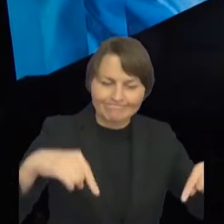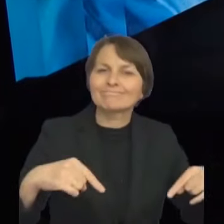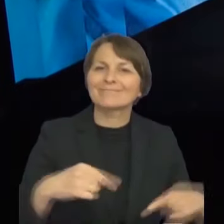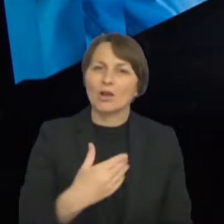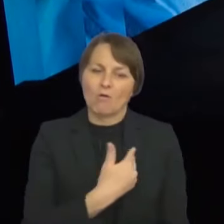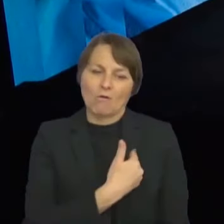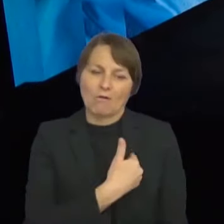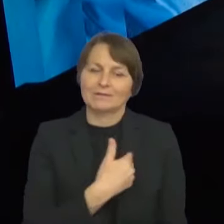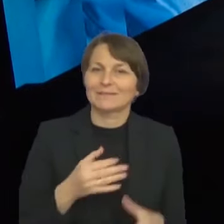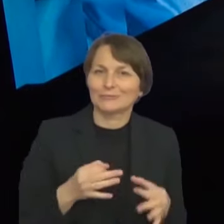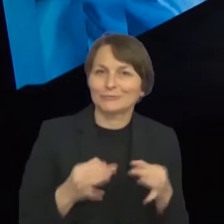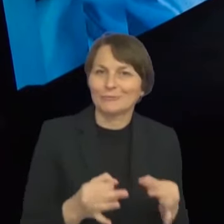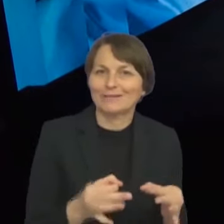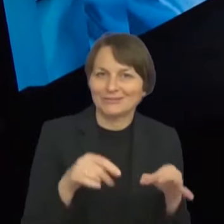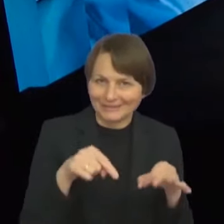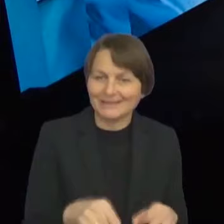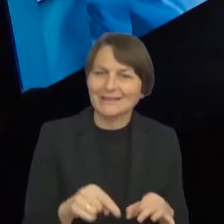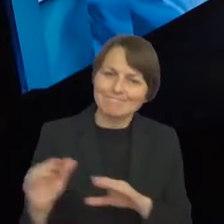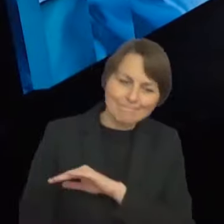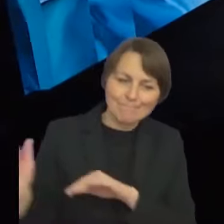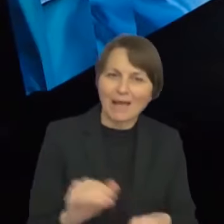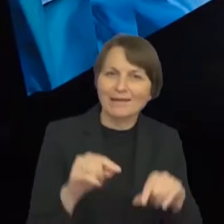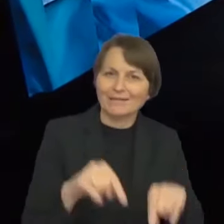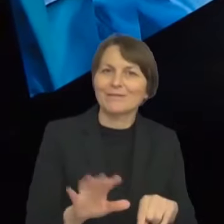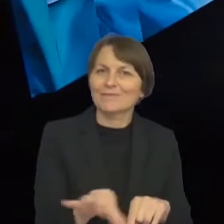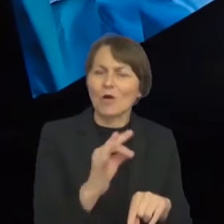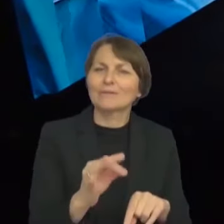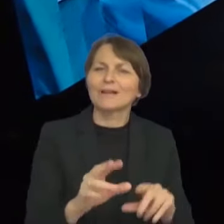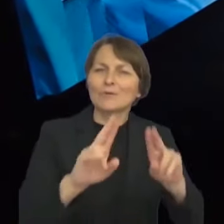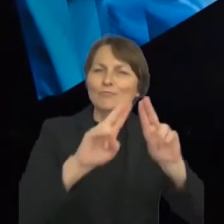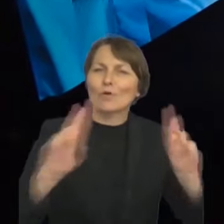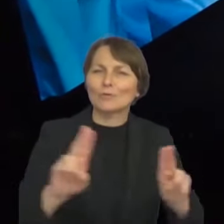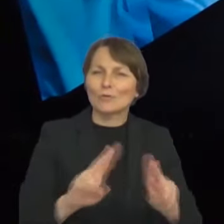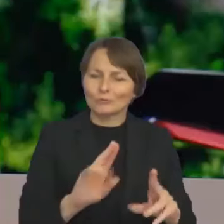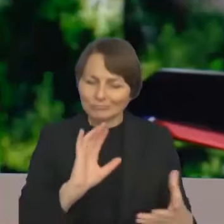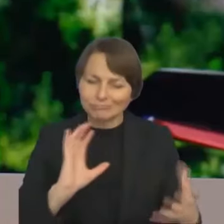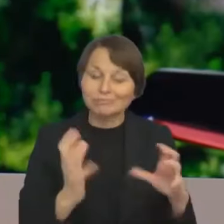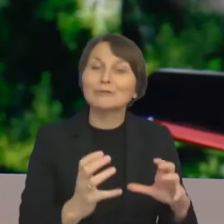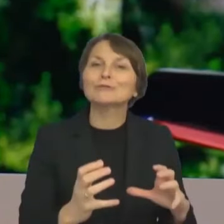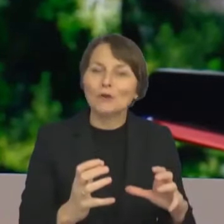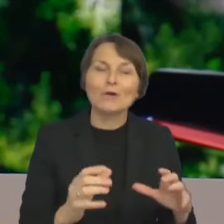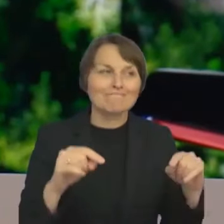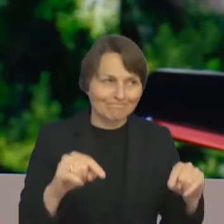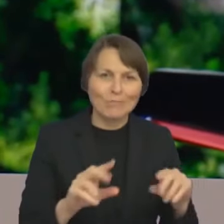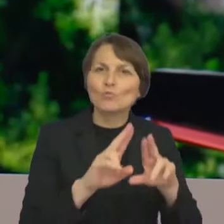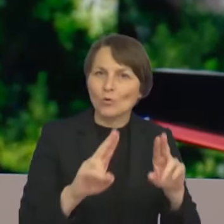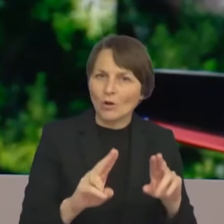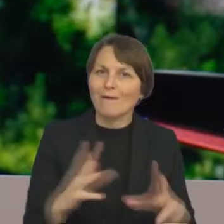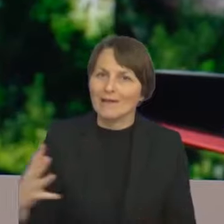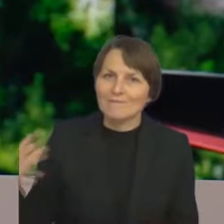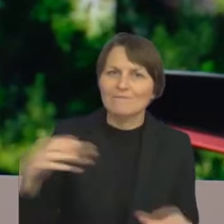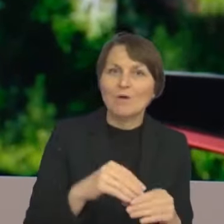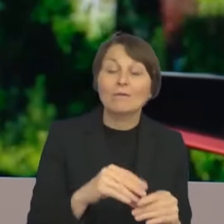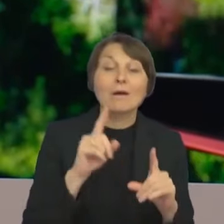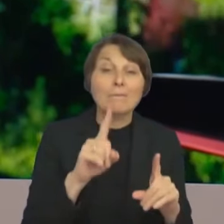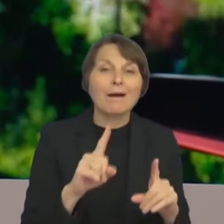with the Renaulution, to ensure that Renault is part of the conversation once again, but that Renault should push modernity